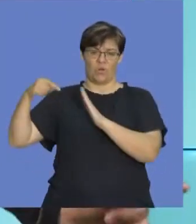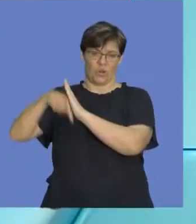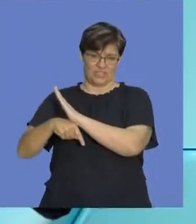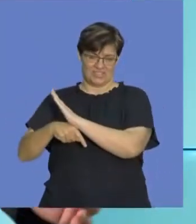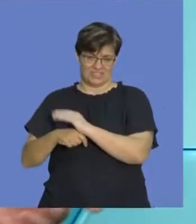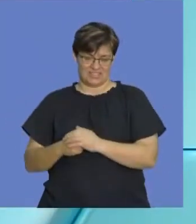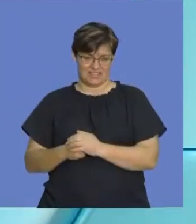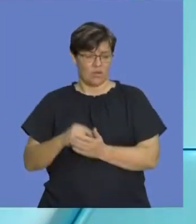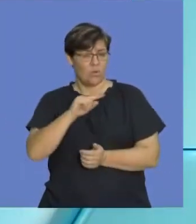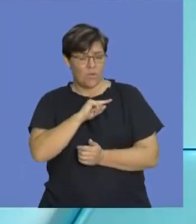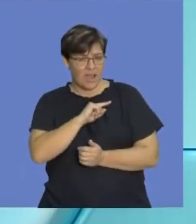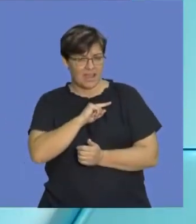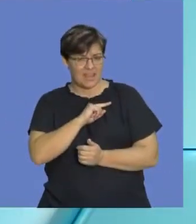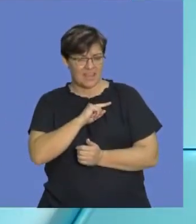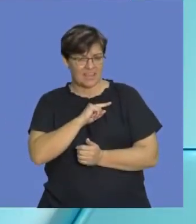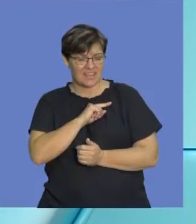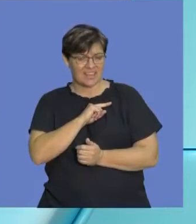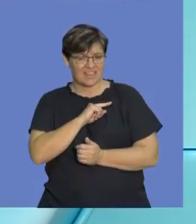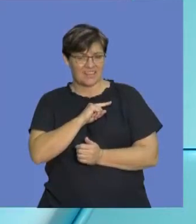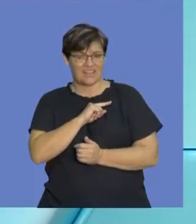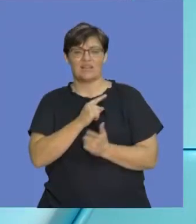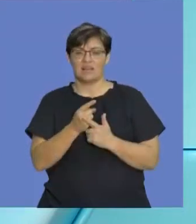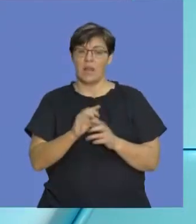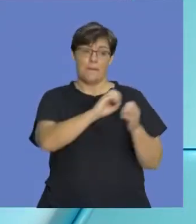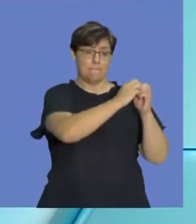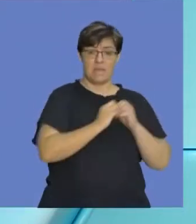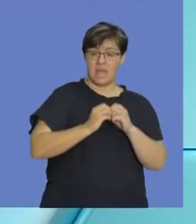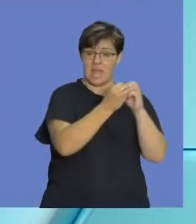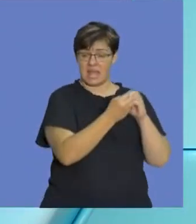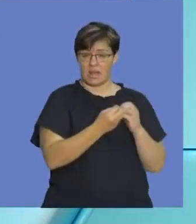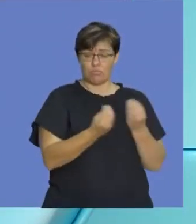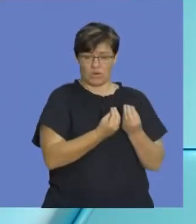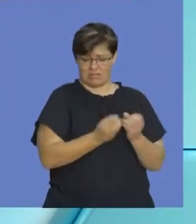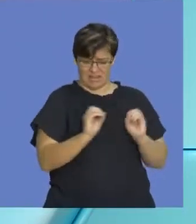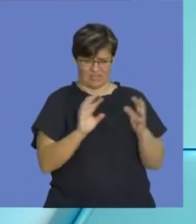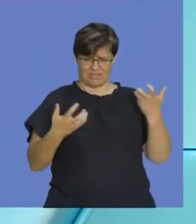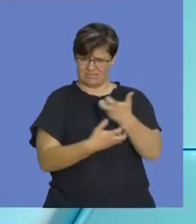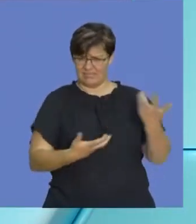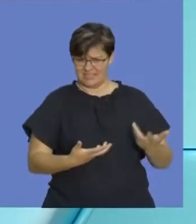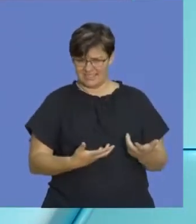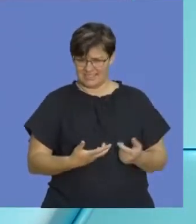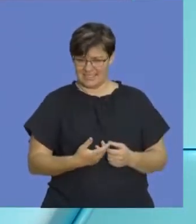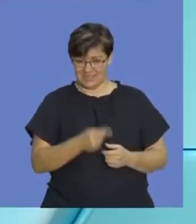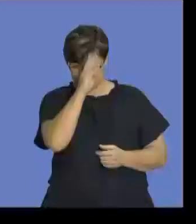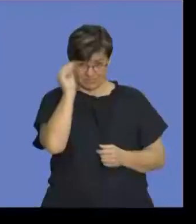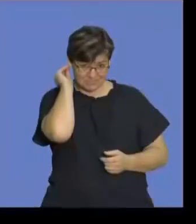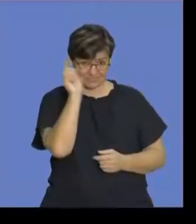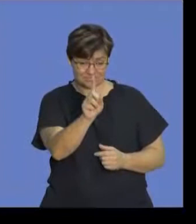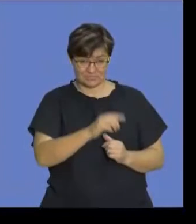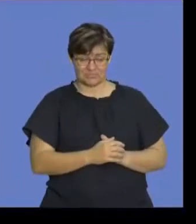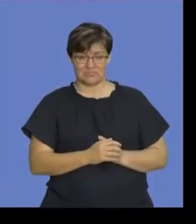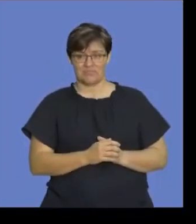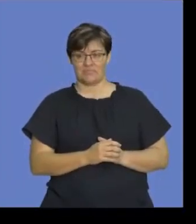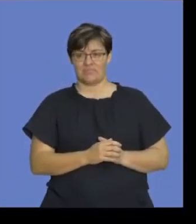loss. Why? It has nothing to do with the making of the product. Keep that in mind.